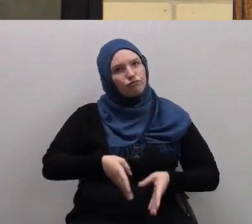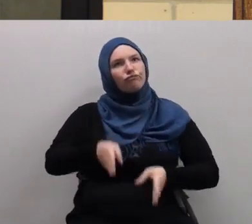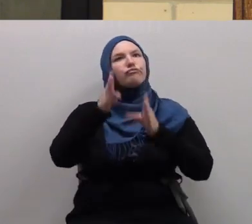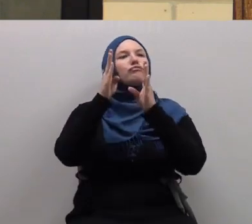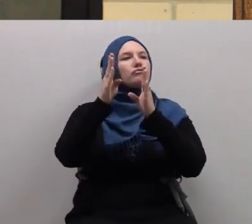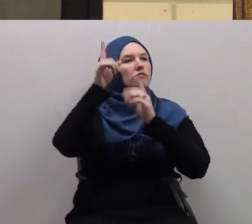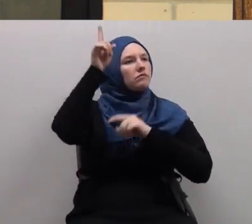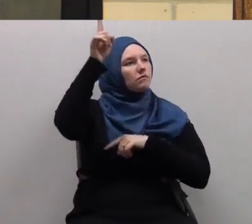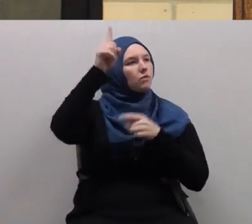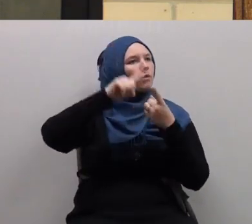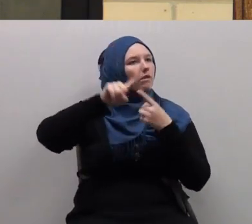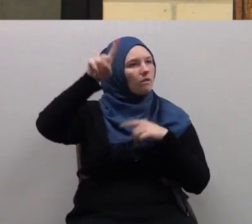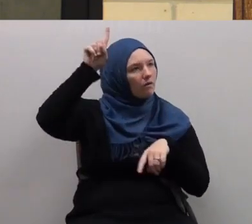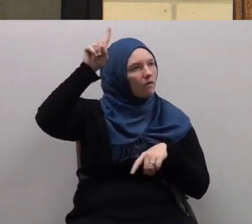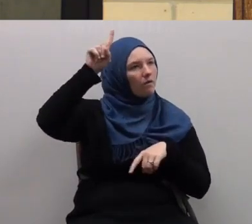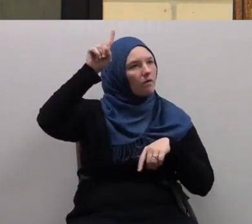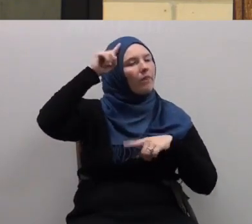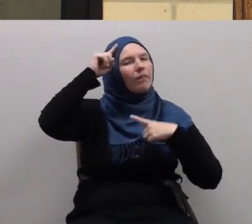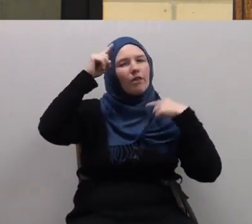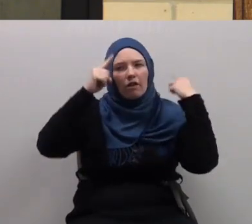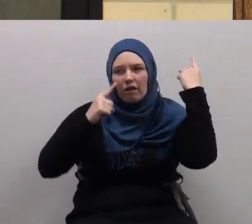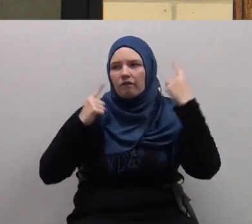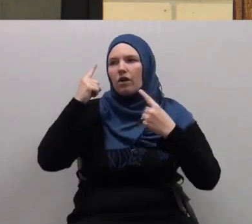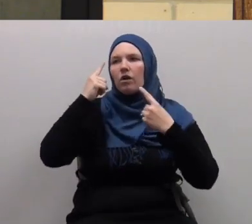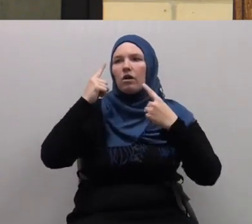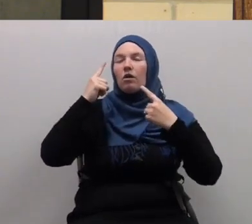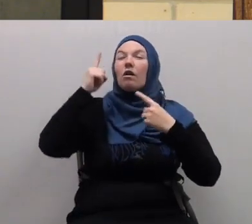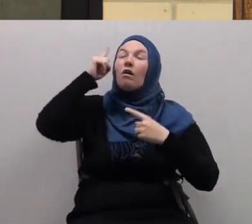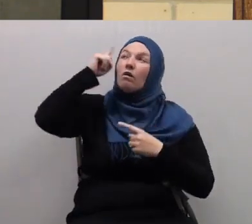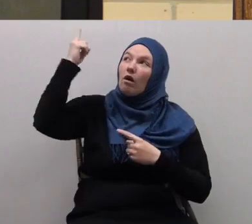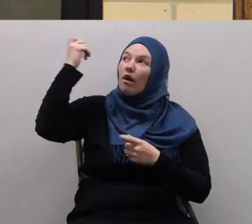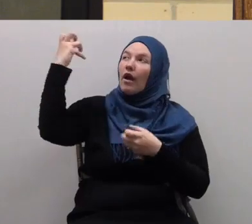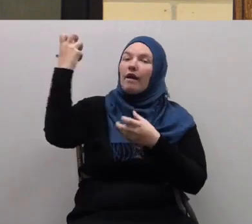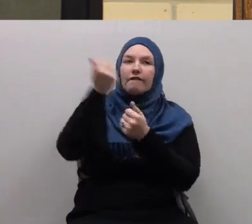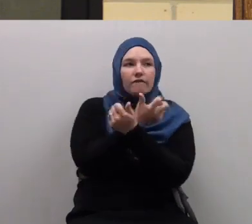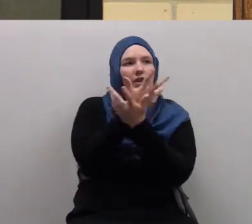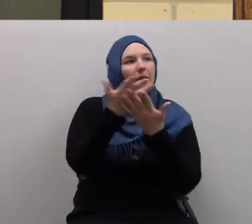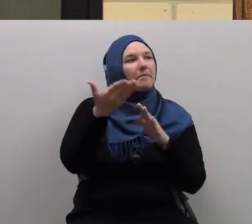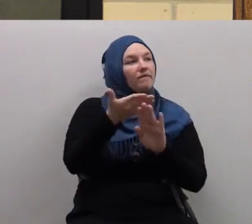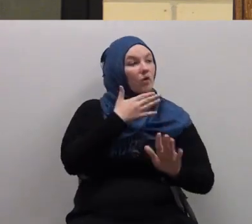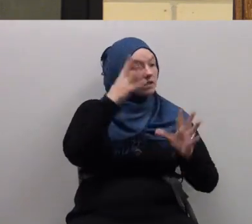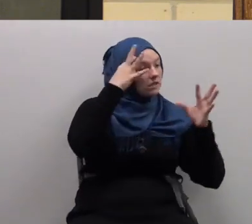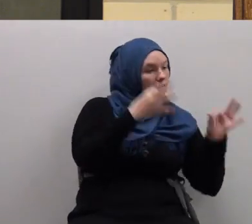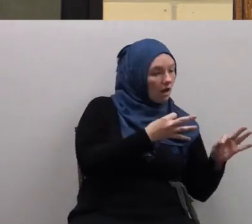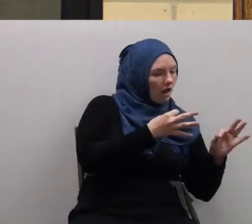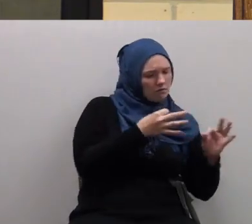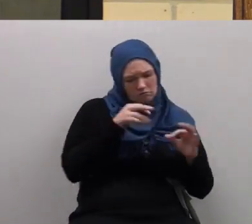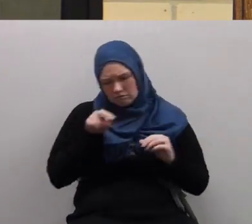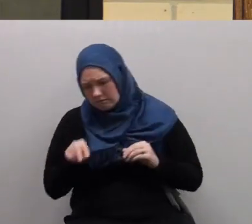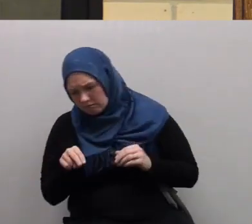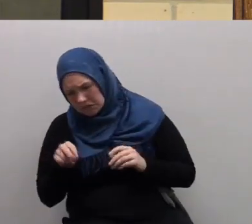a life of thoughtfulness, that we consider Allah before we make a decision.